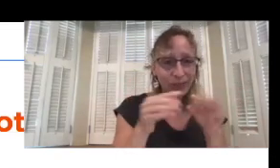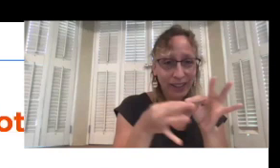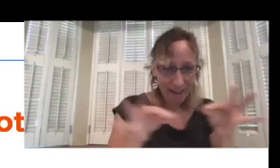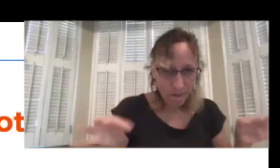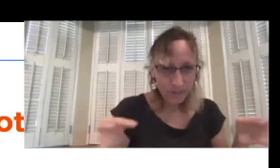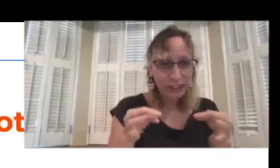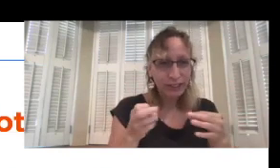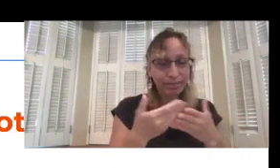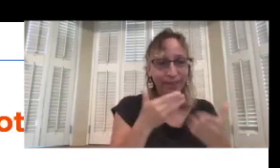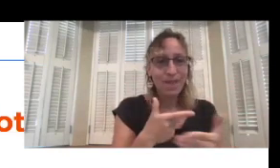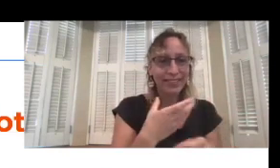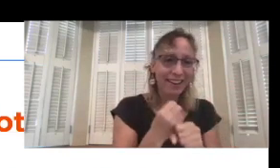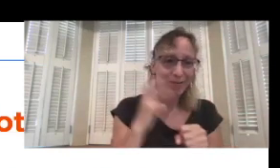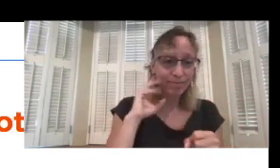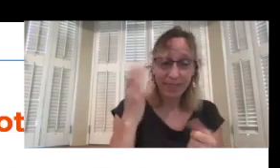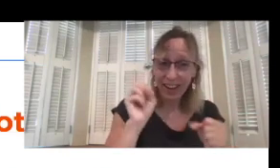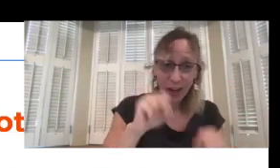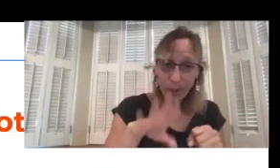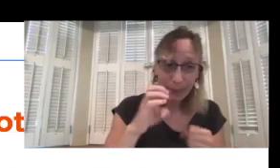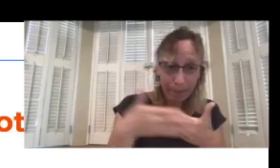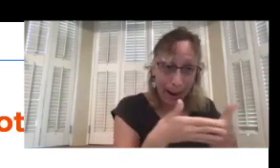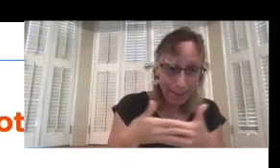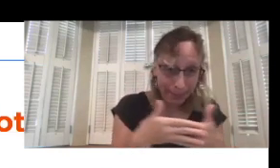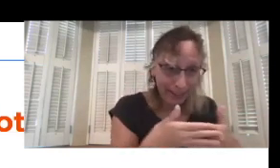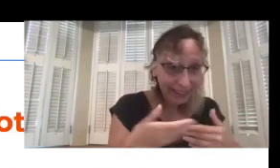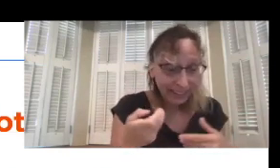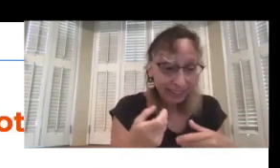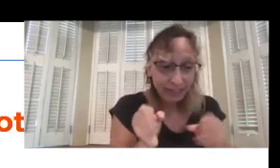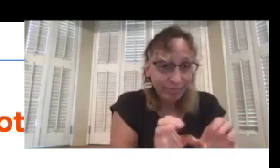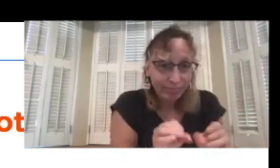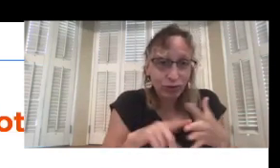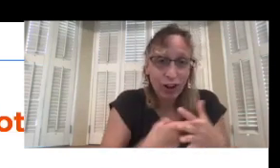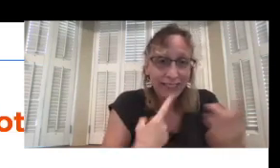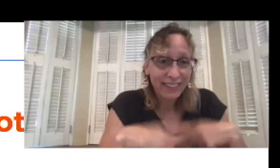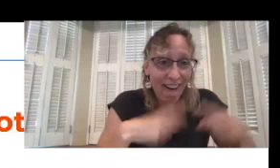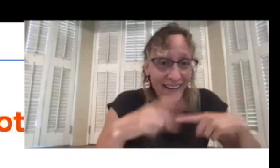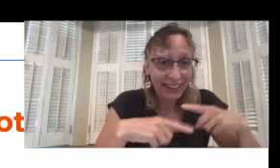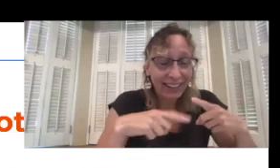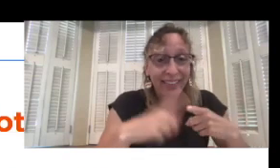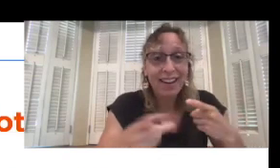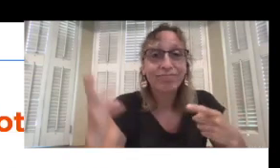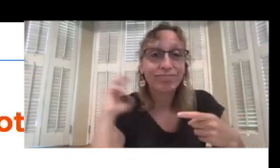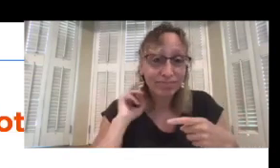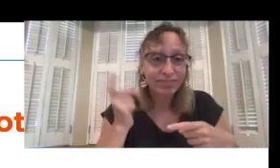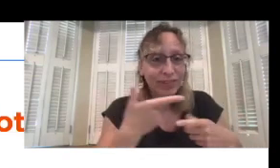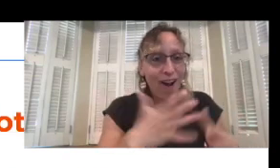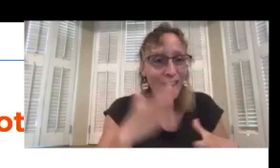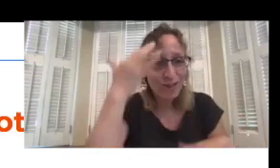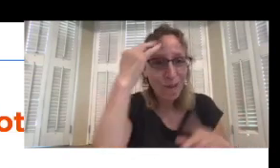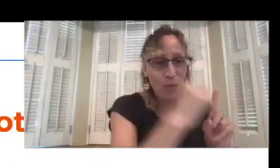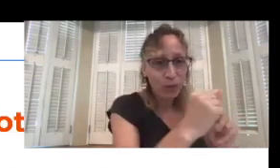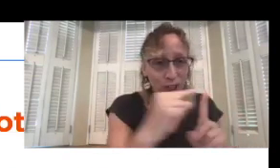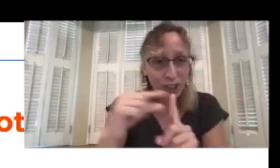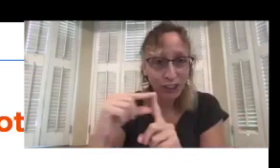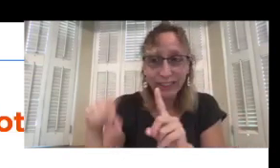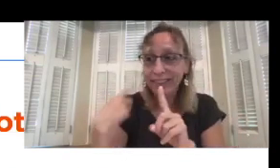What we know is that students who already have access to language, whether that be spoken language or a sign language from